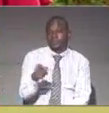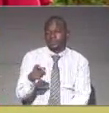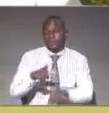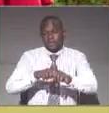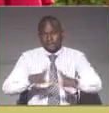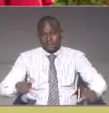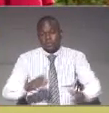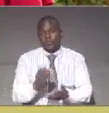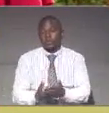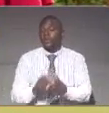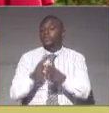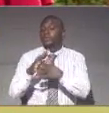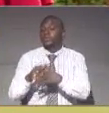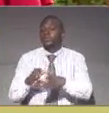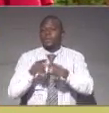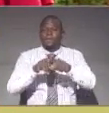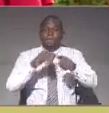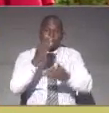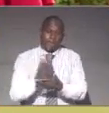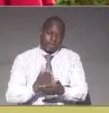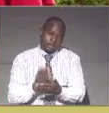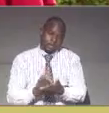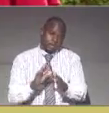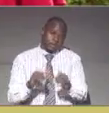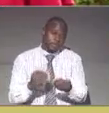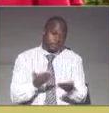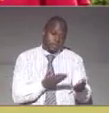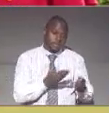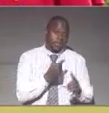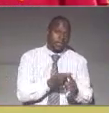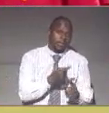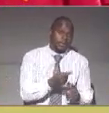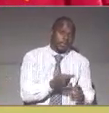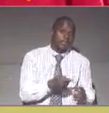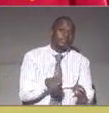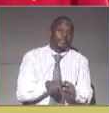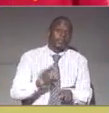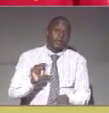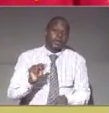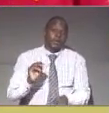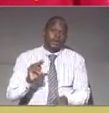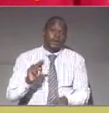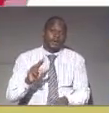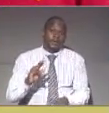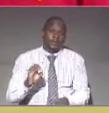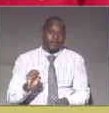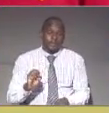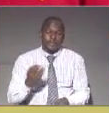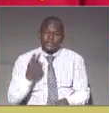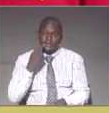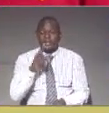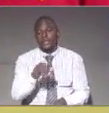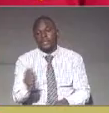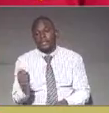in one of these industrial parks. Well, Kampala is crowded, Namamve is crowded, but we could look at